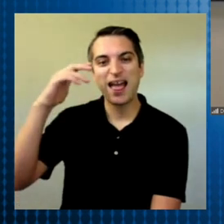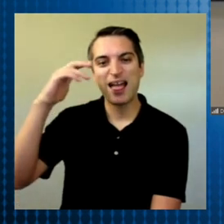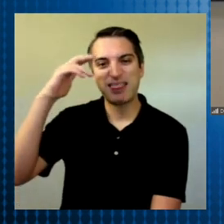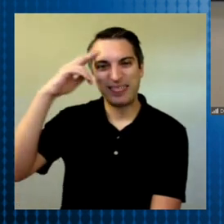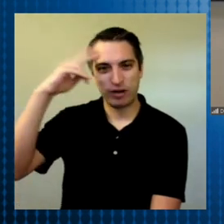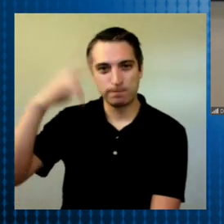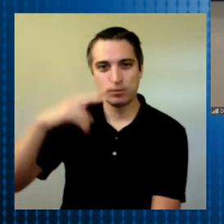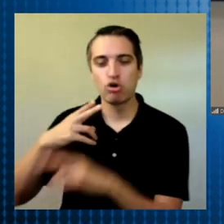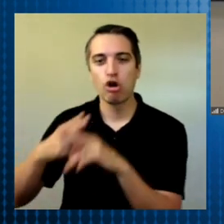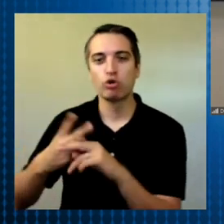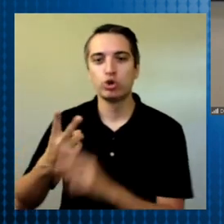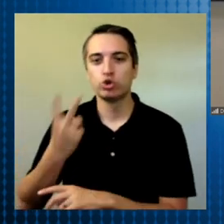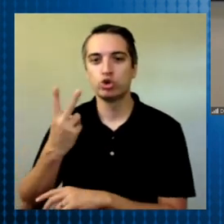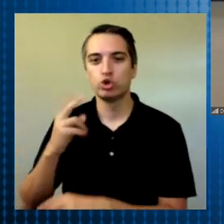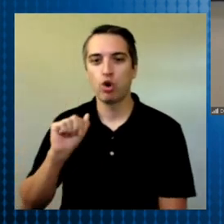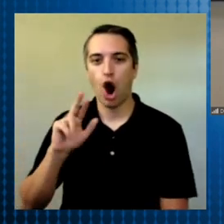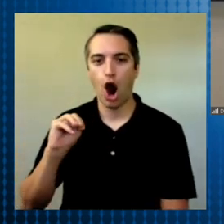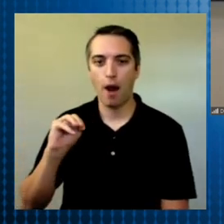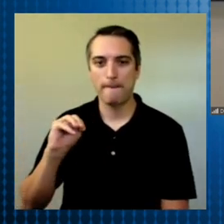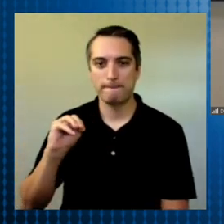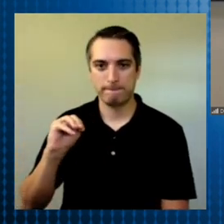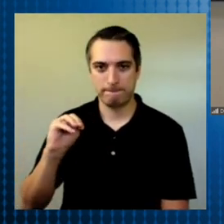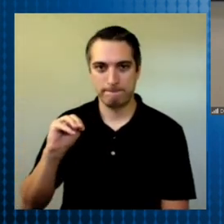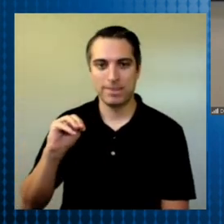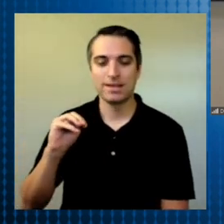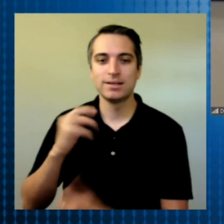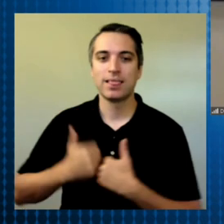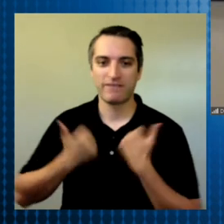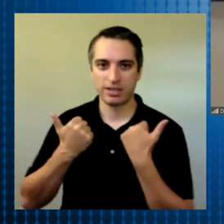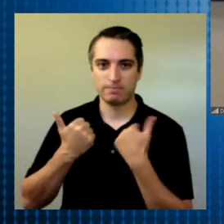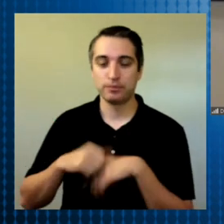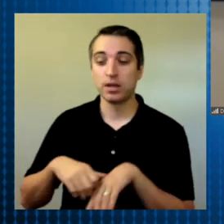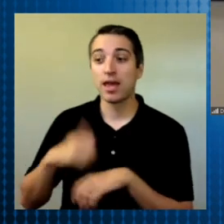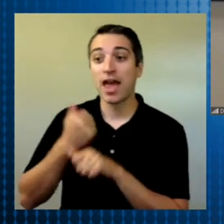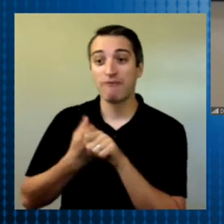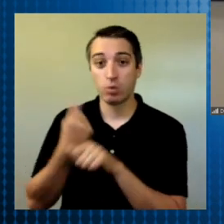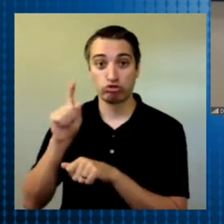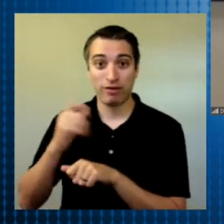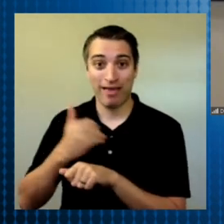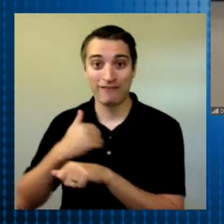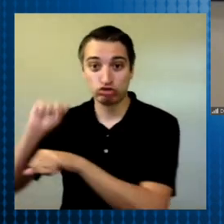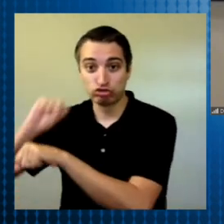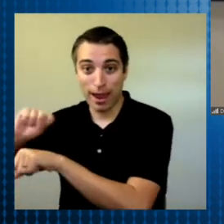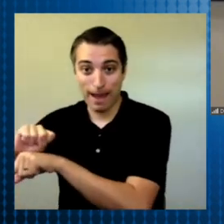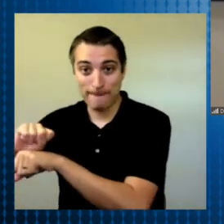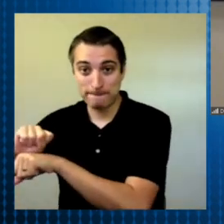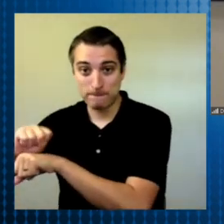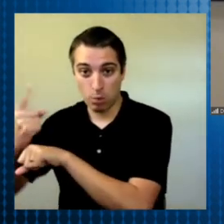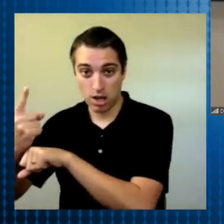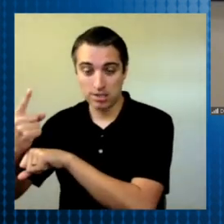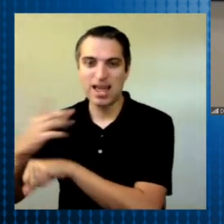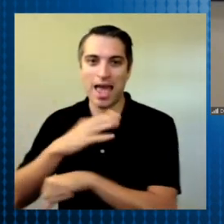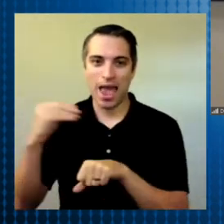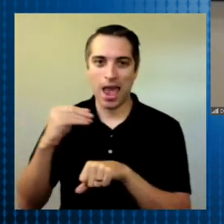living. He said, everybody ought to have a job and a hustle. Now, I don't mean